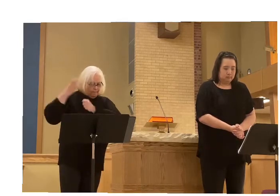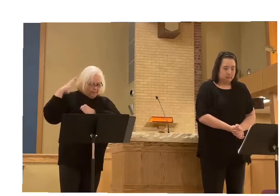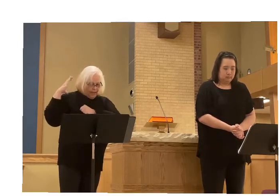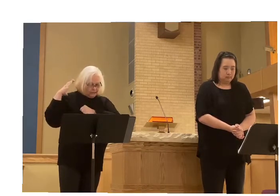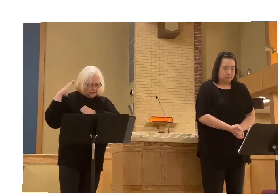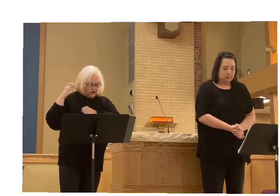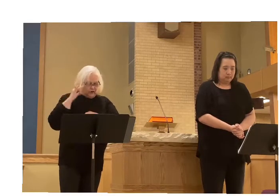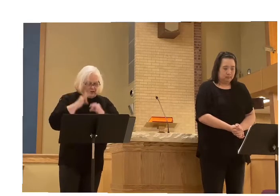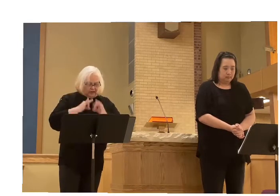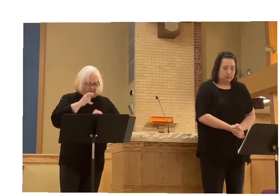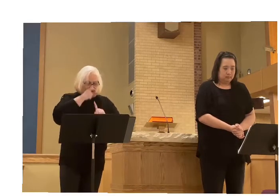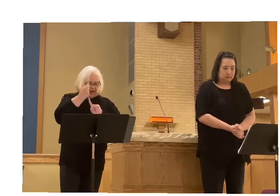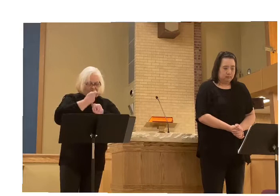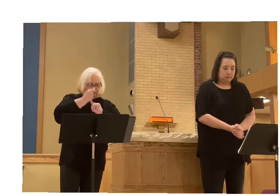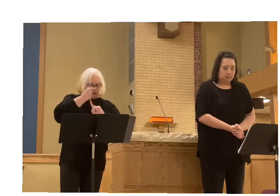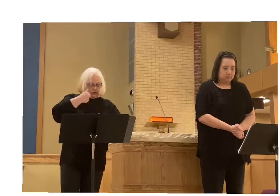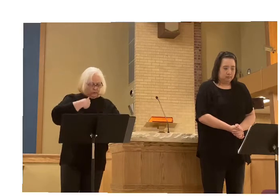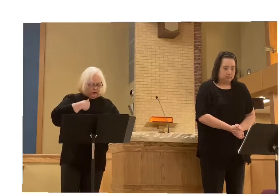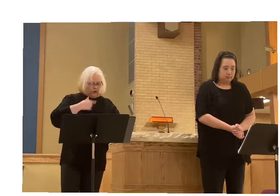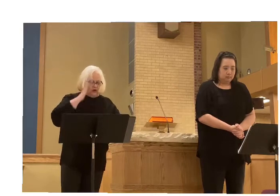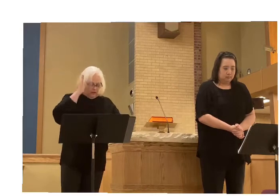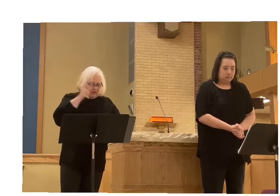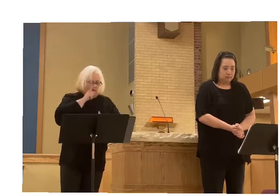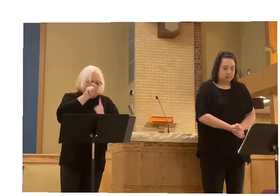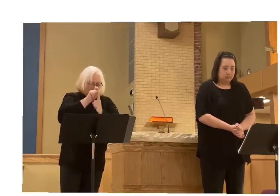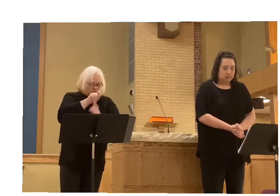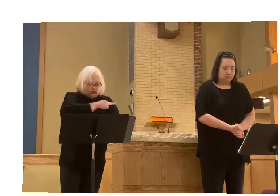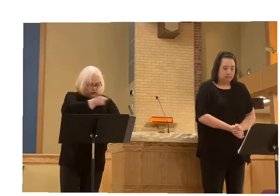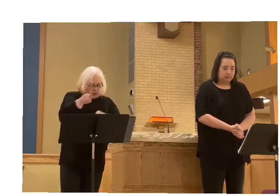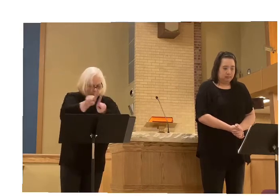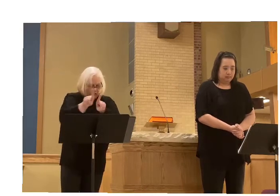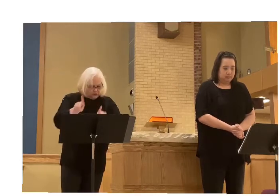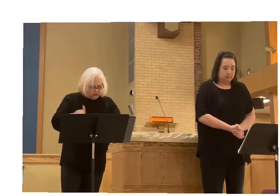have persecuted me, they will persecute you also.